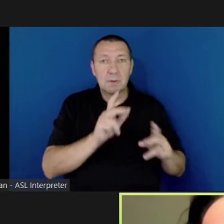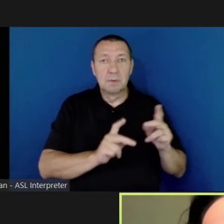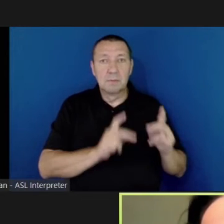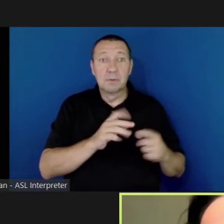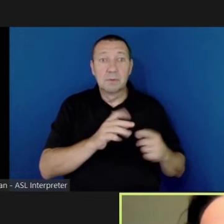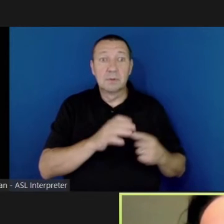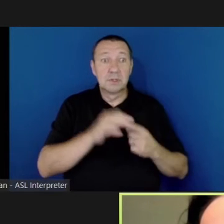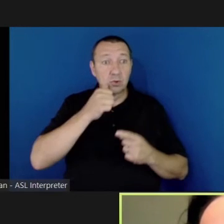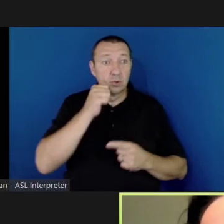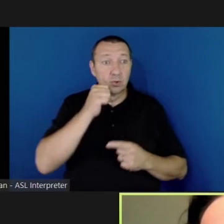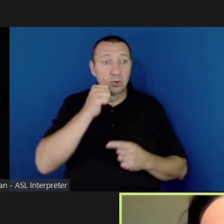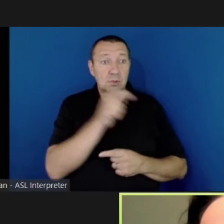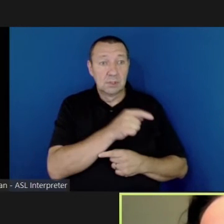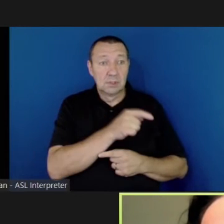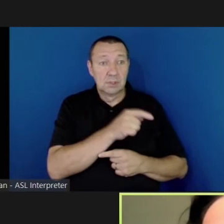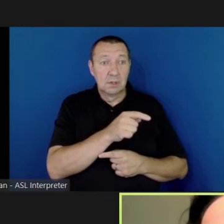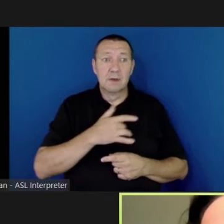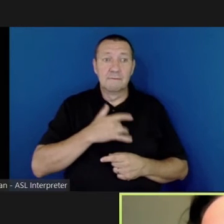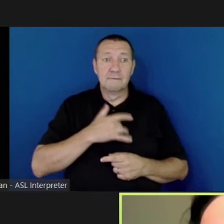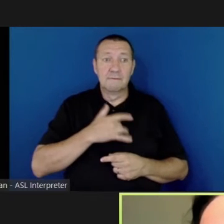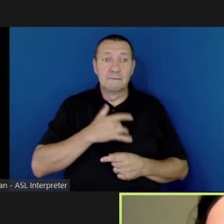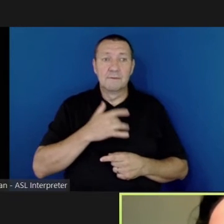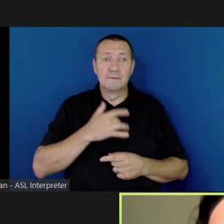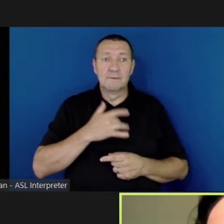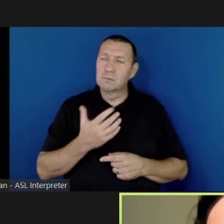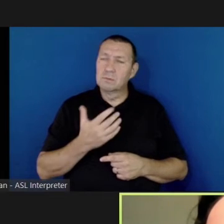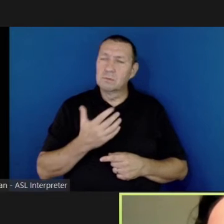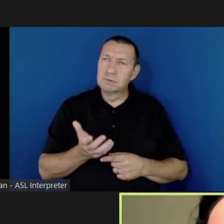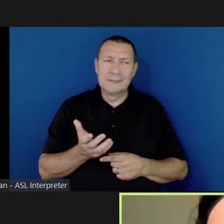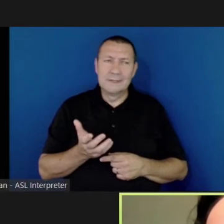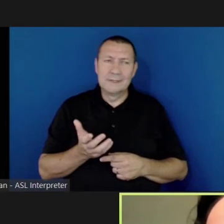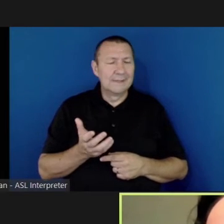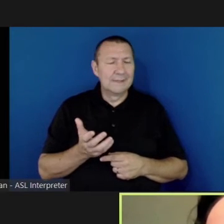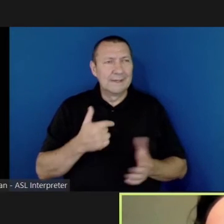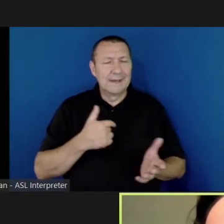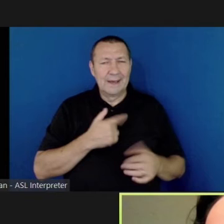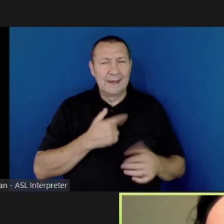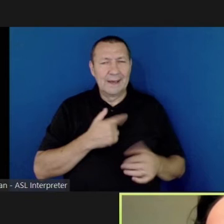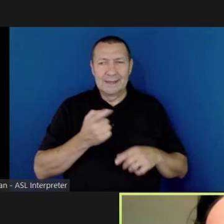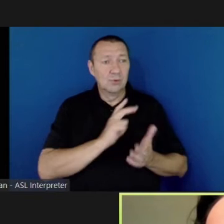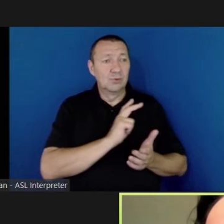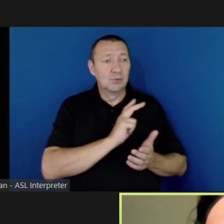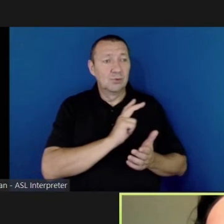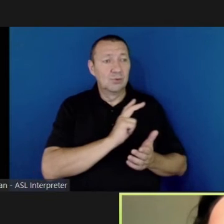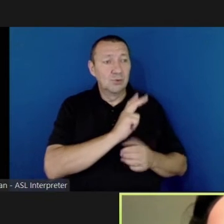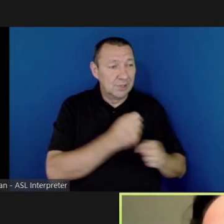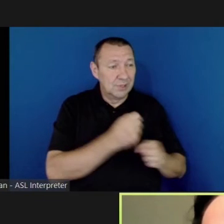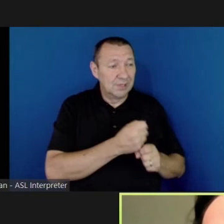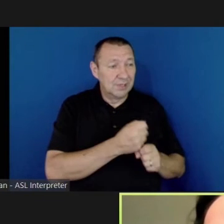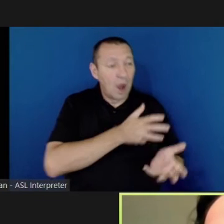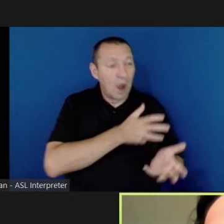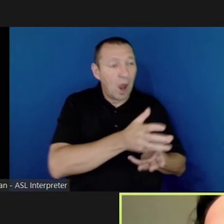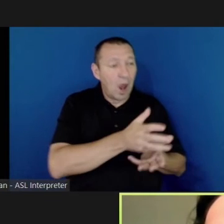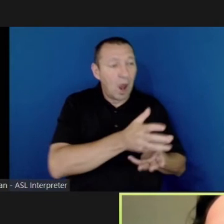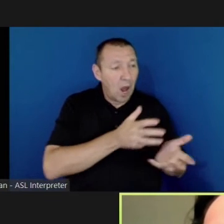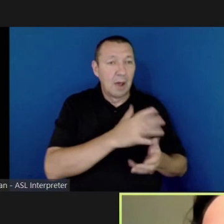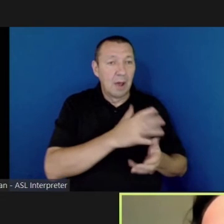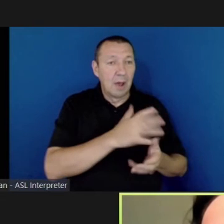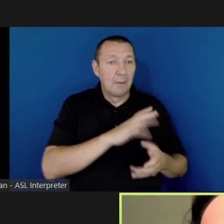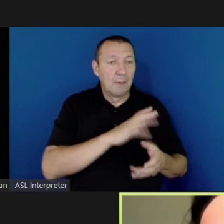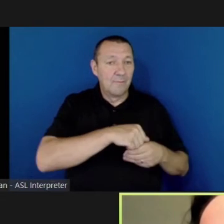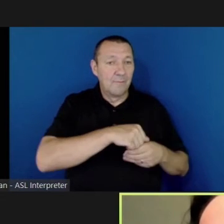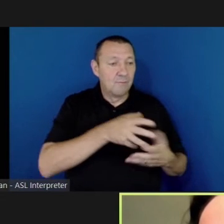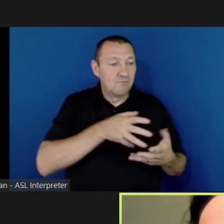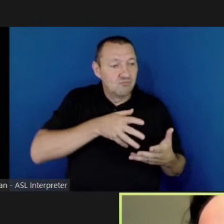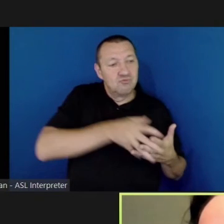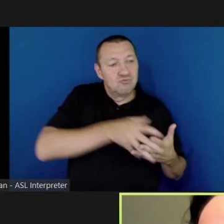that I just felt like, how could I spend 2 years getting myself more integrated and more